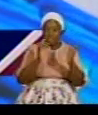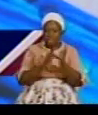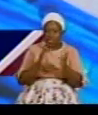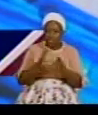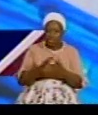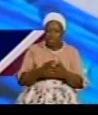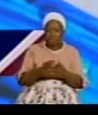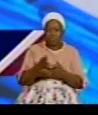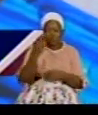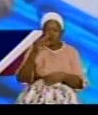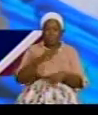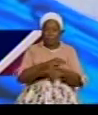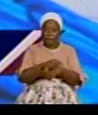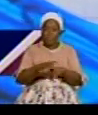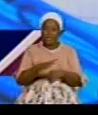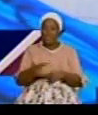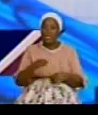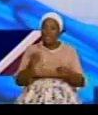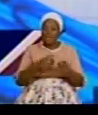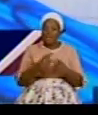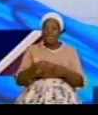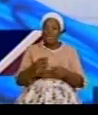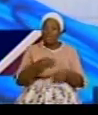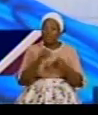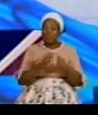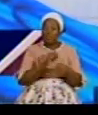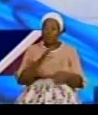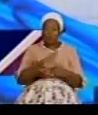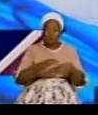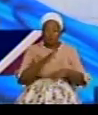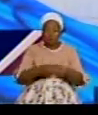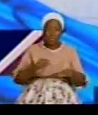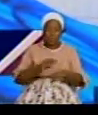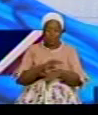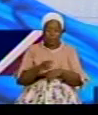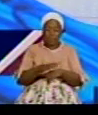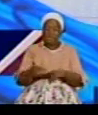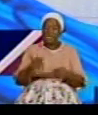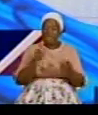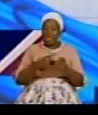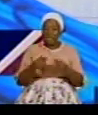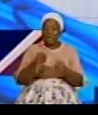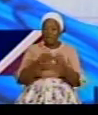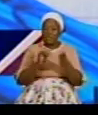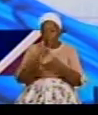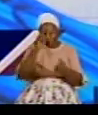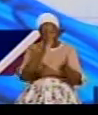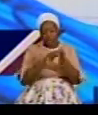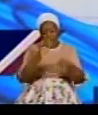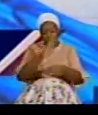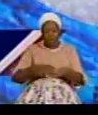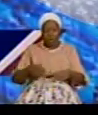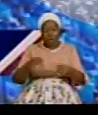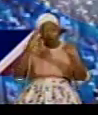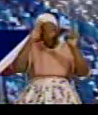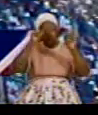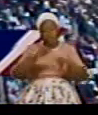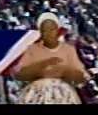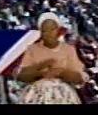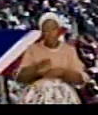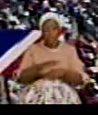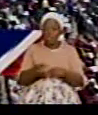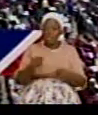him Master. The apostles called him Master. All the believers called him Master. This is the